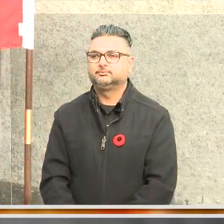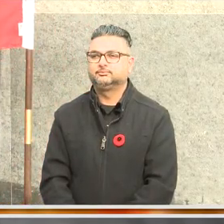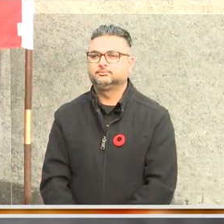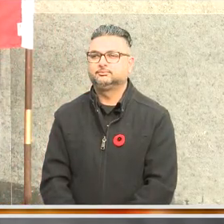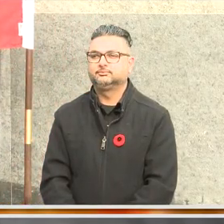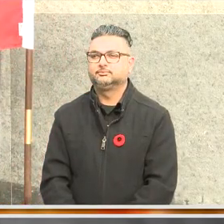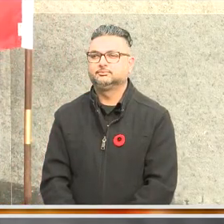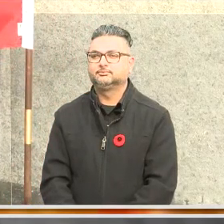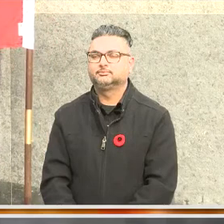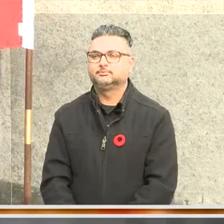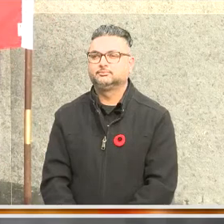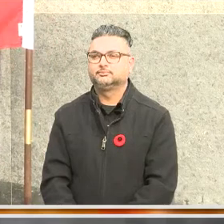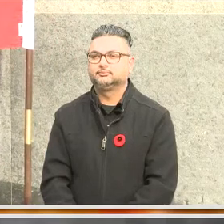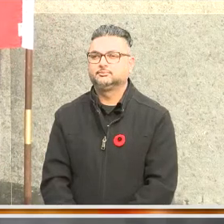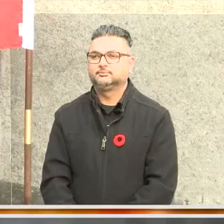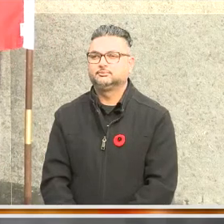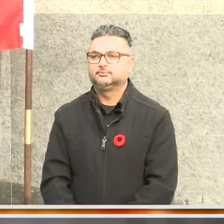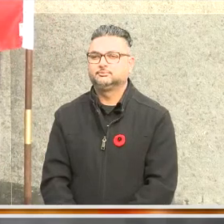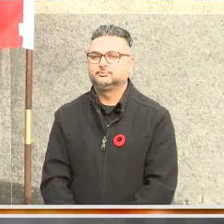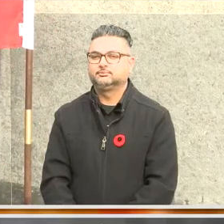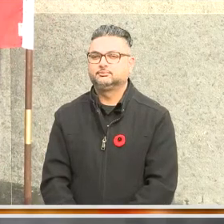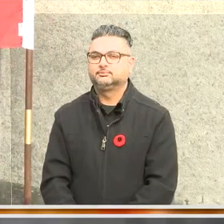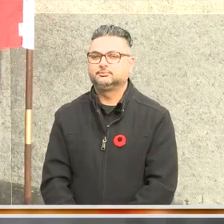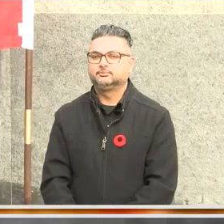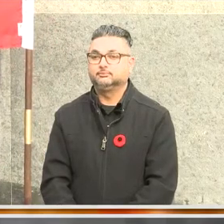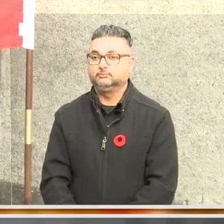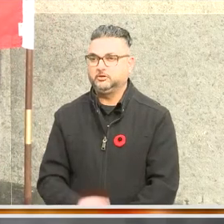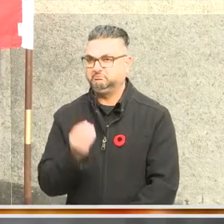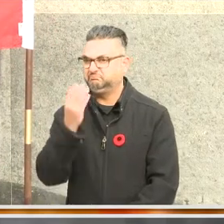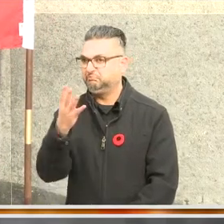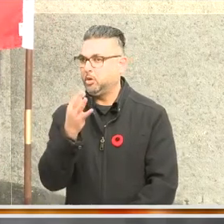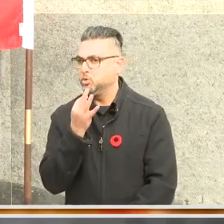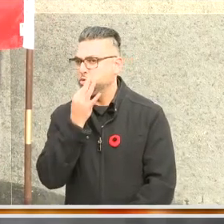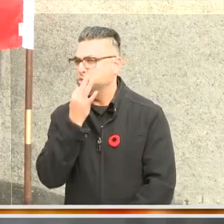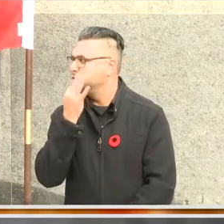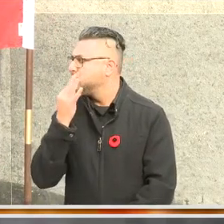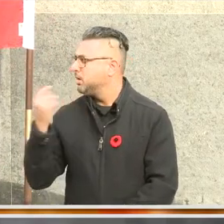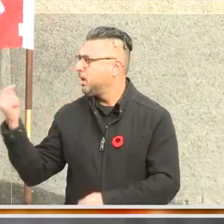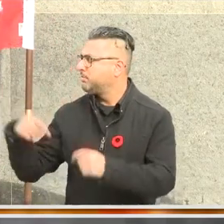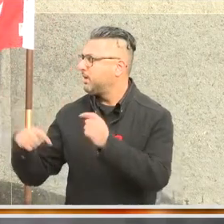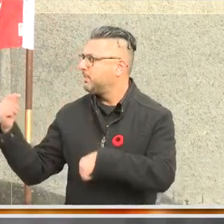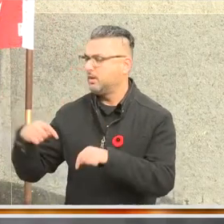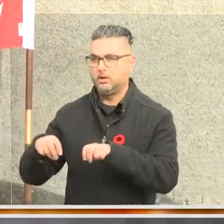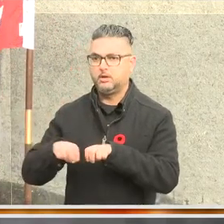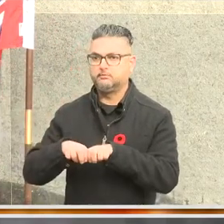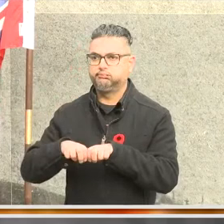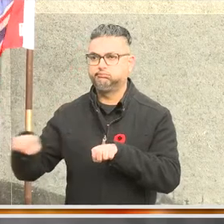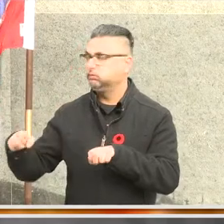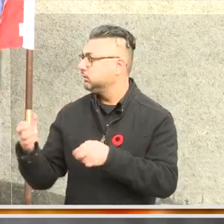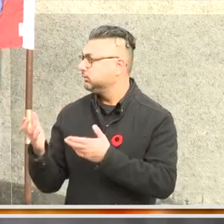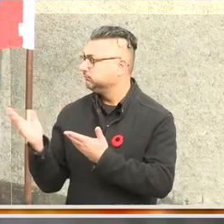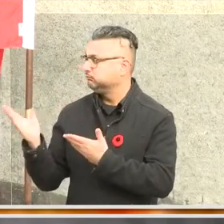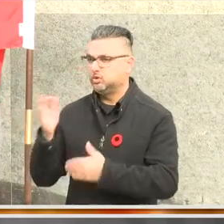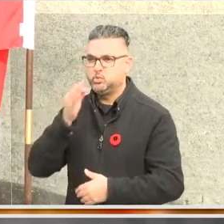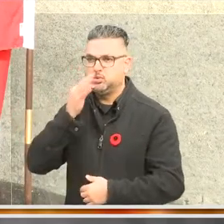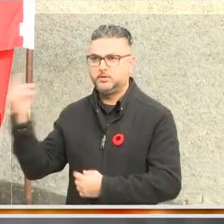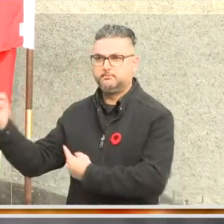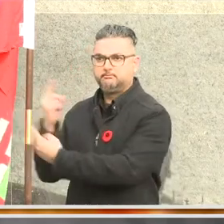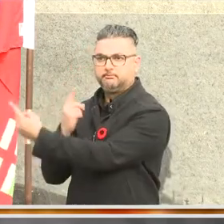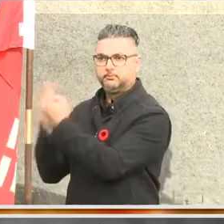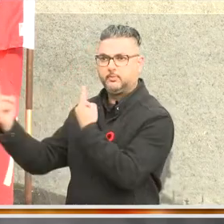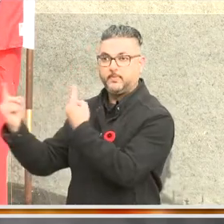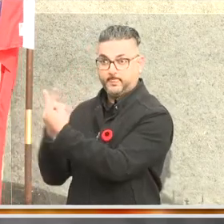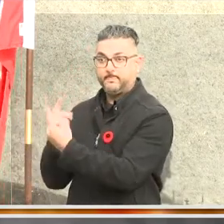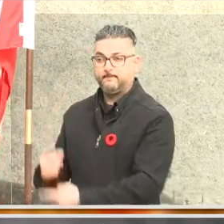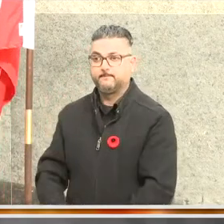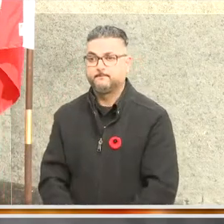The platform party will momentarily make their way towards the memorial. Les dignitaires se dirigeront